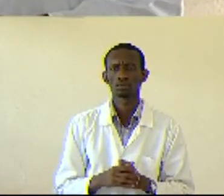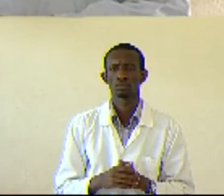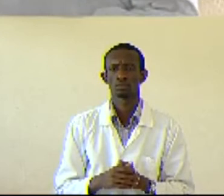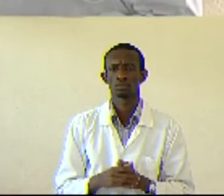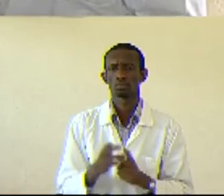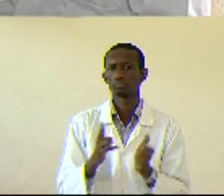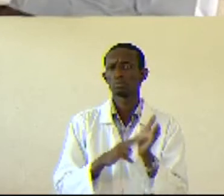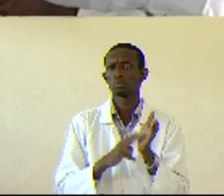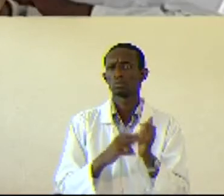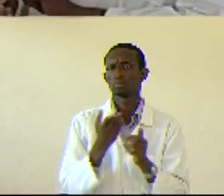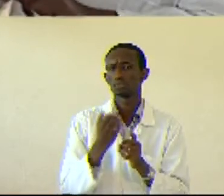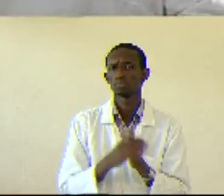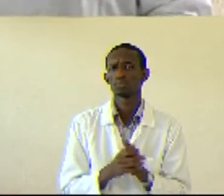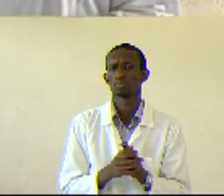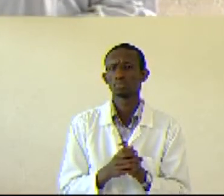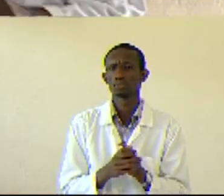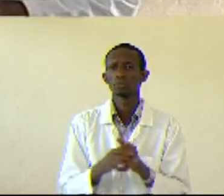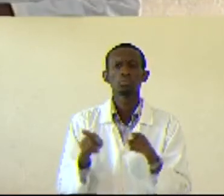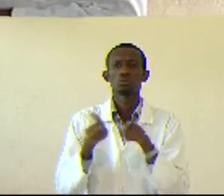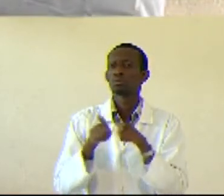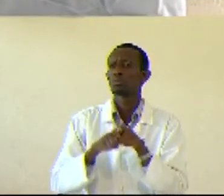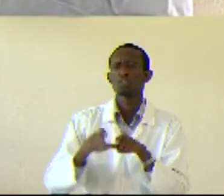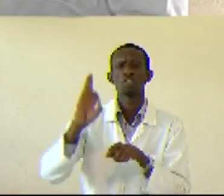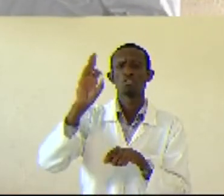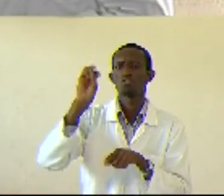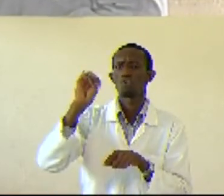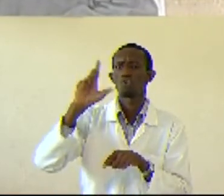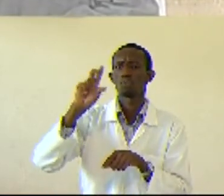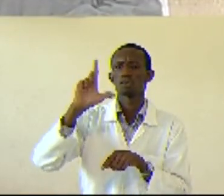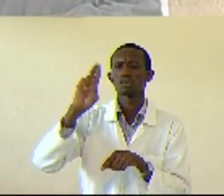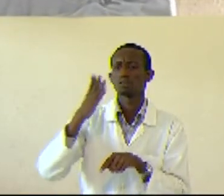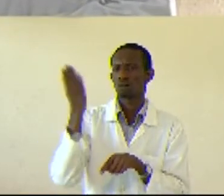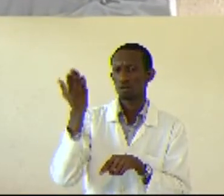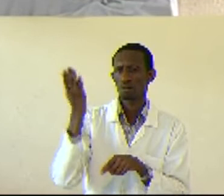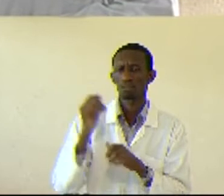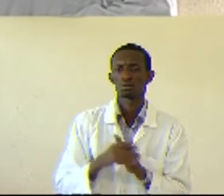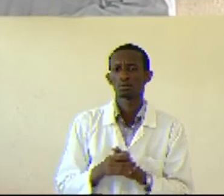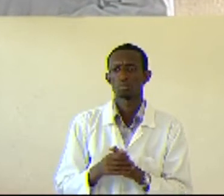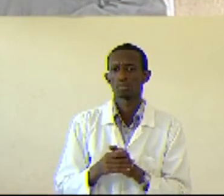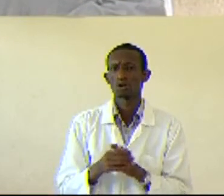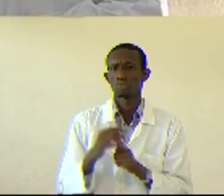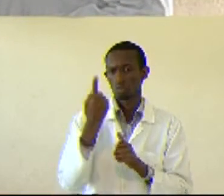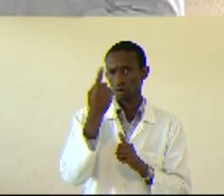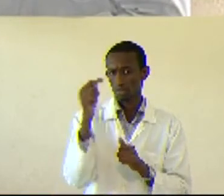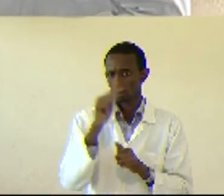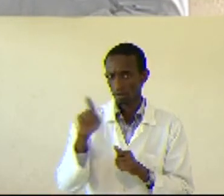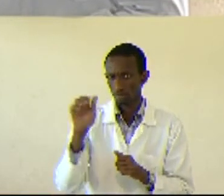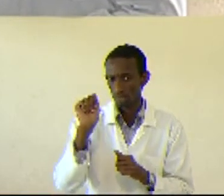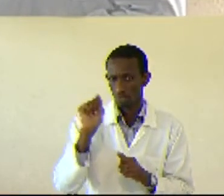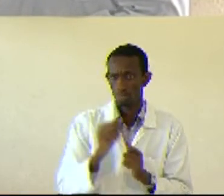This is, according to the formula there, you'll be having 1 over a,